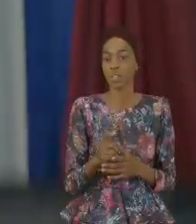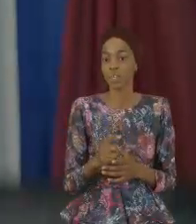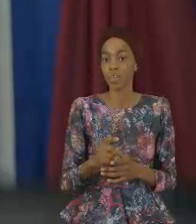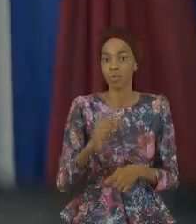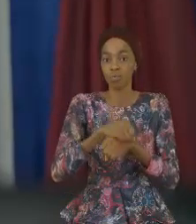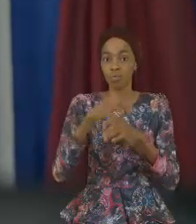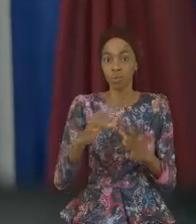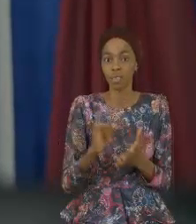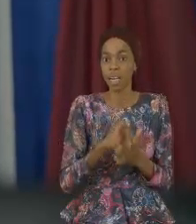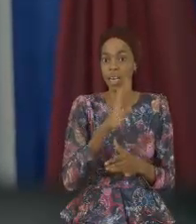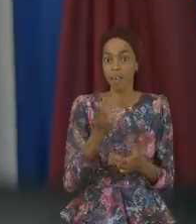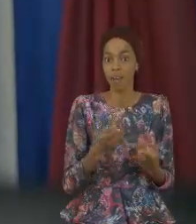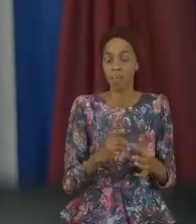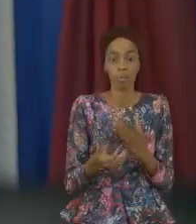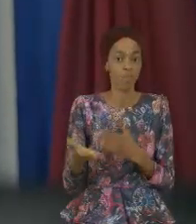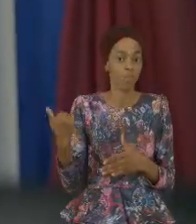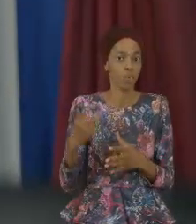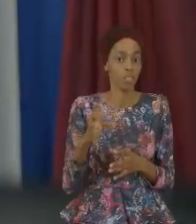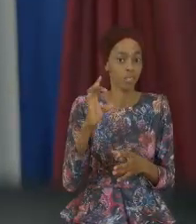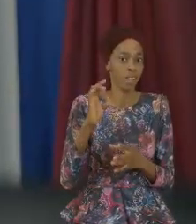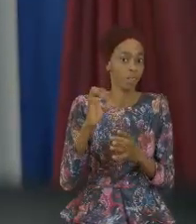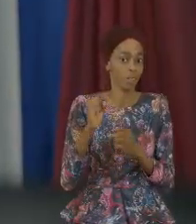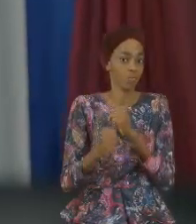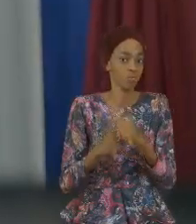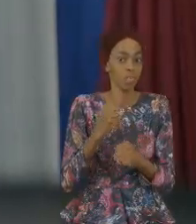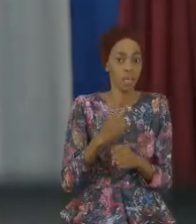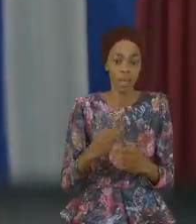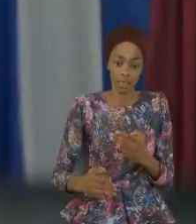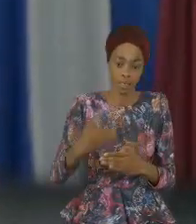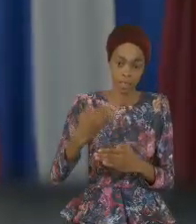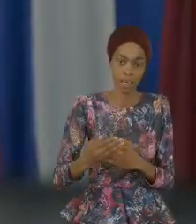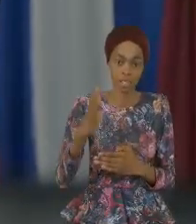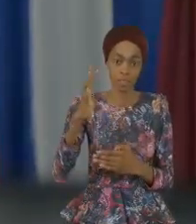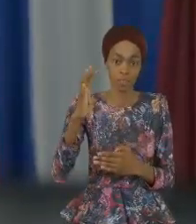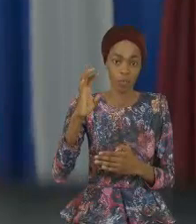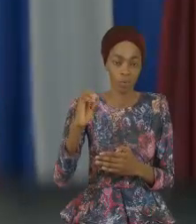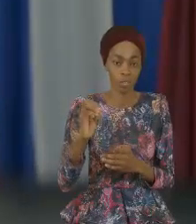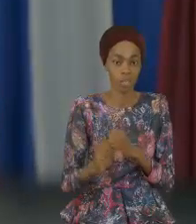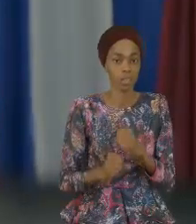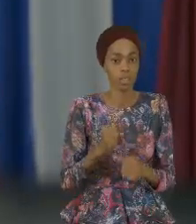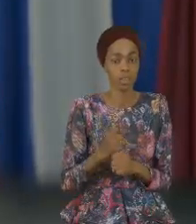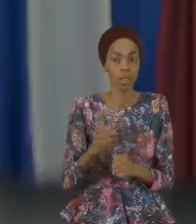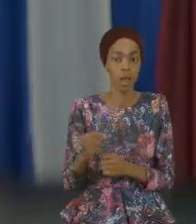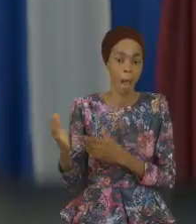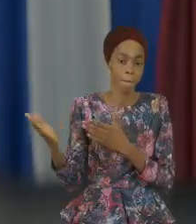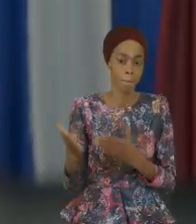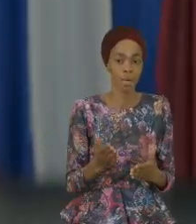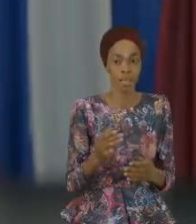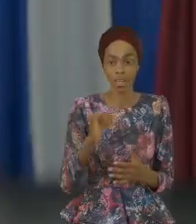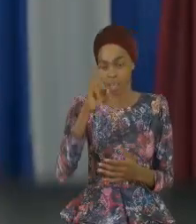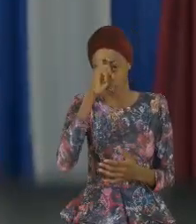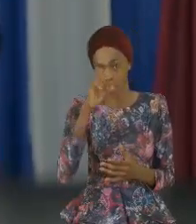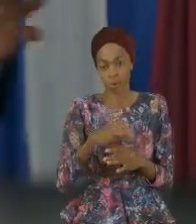80 years. Now, the next 40 years, and bringing Egypt on their knees. That